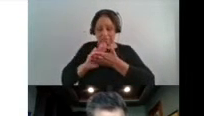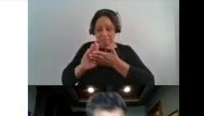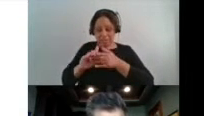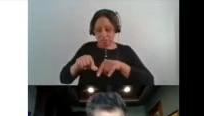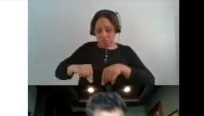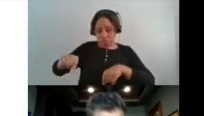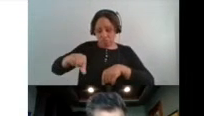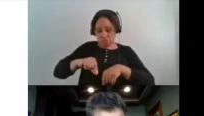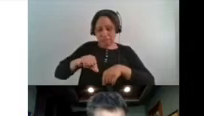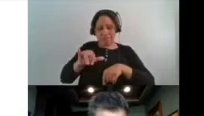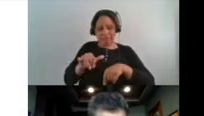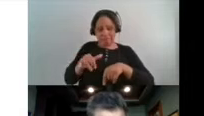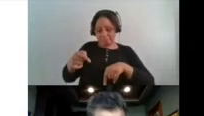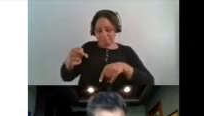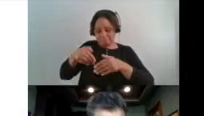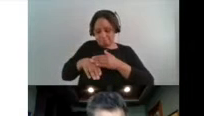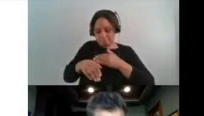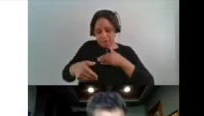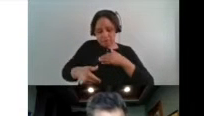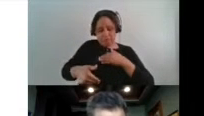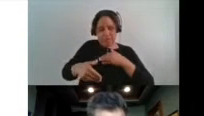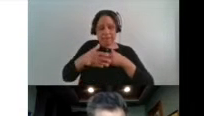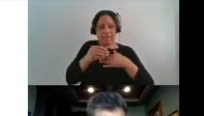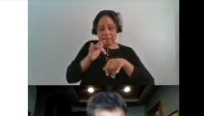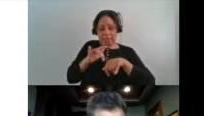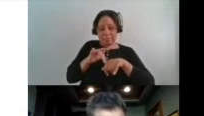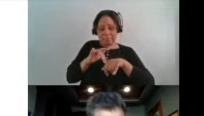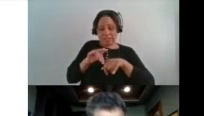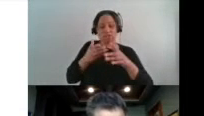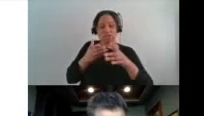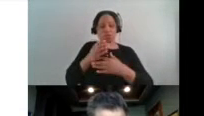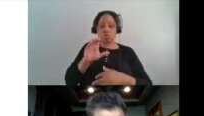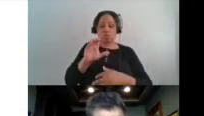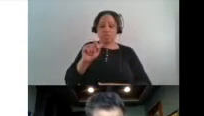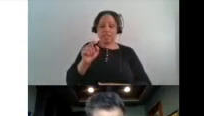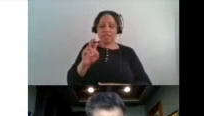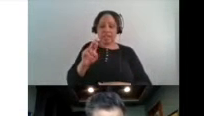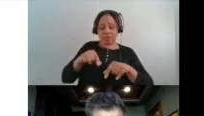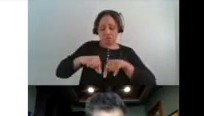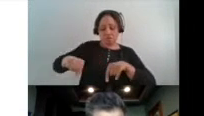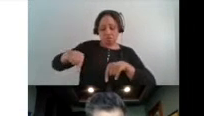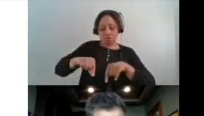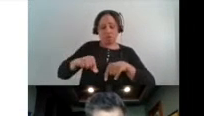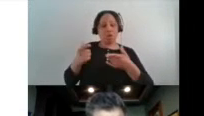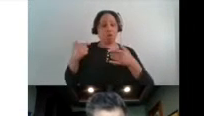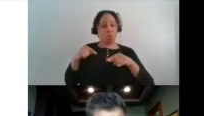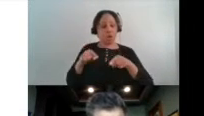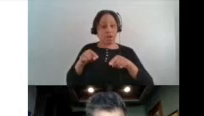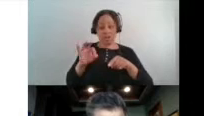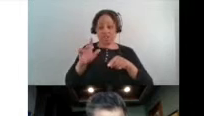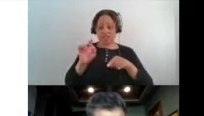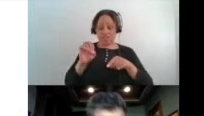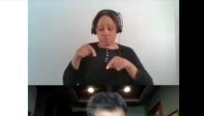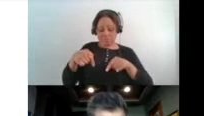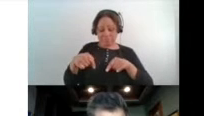in that empty space through that catheter. While that fluid is there, it's clean, and the intestines and the